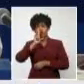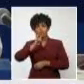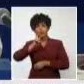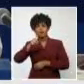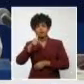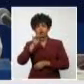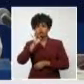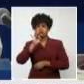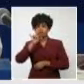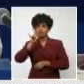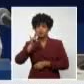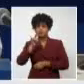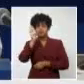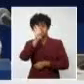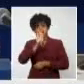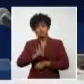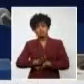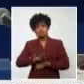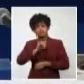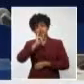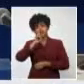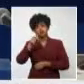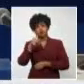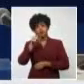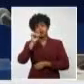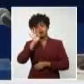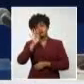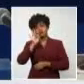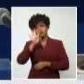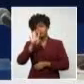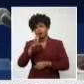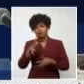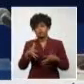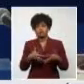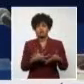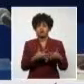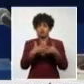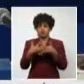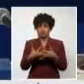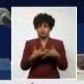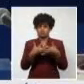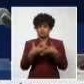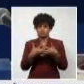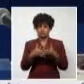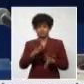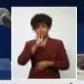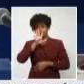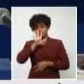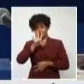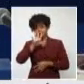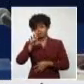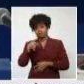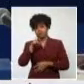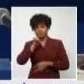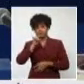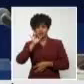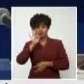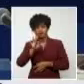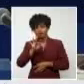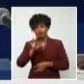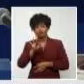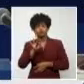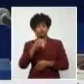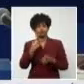9.89, Brazil 6.84, the United States with 5.98, Canada